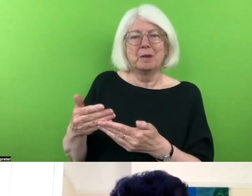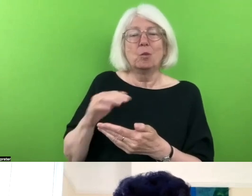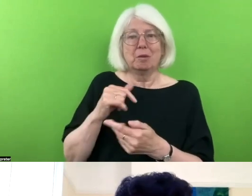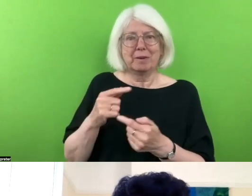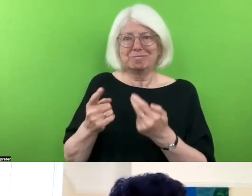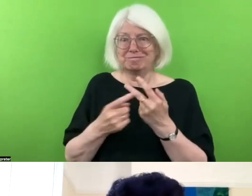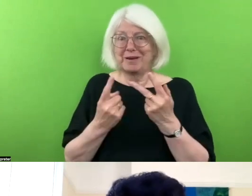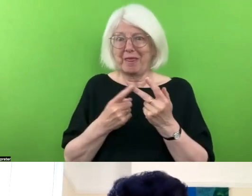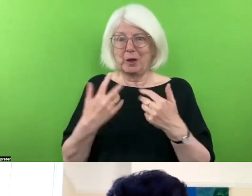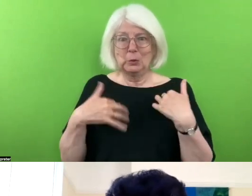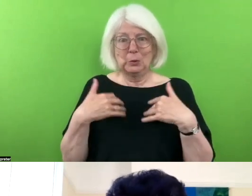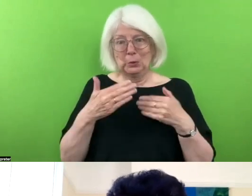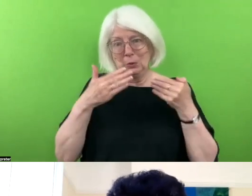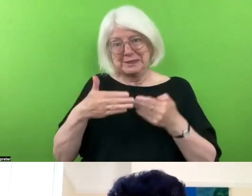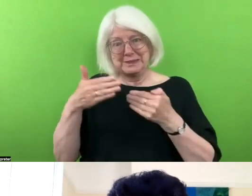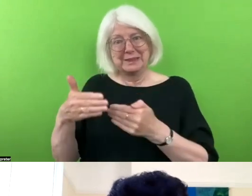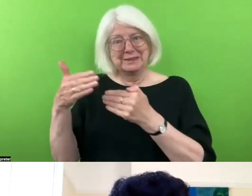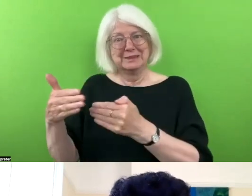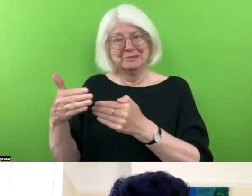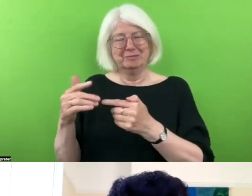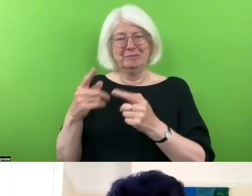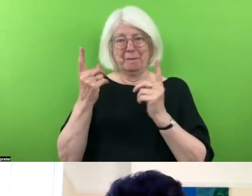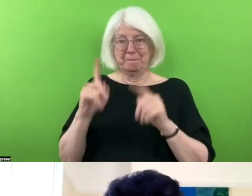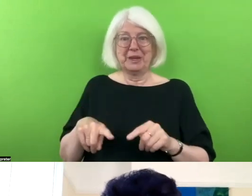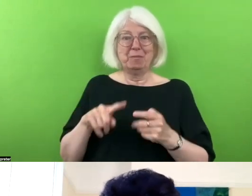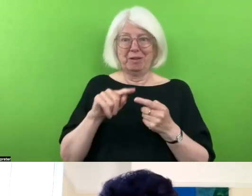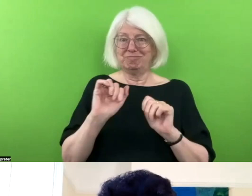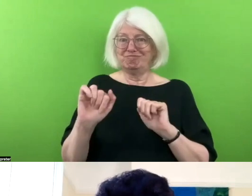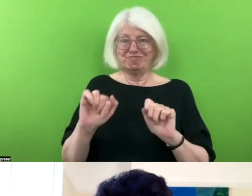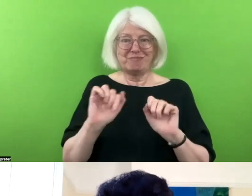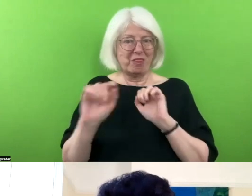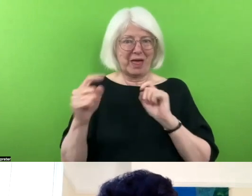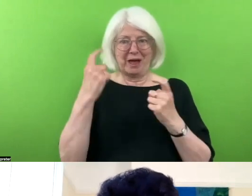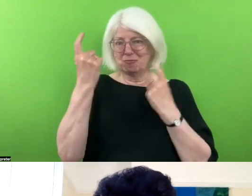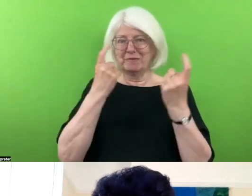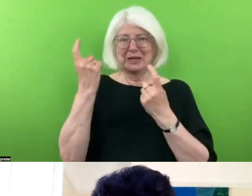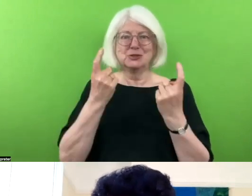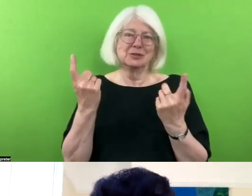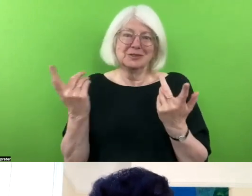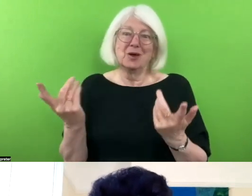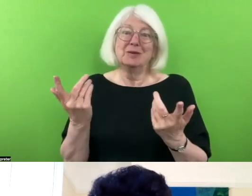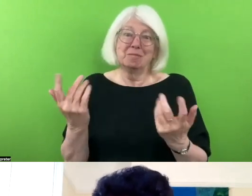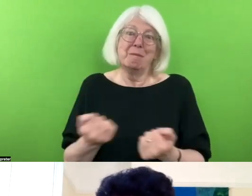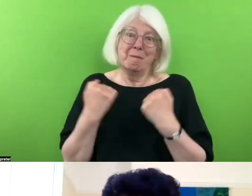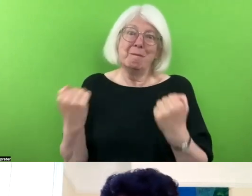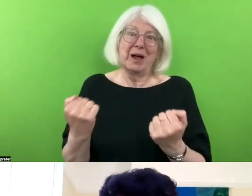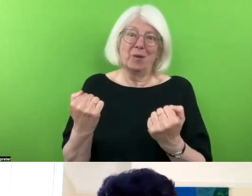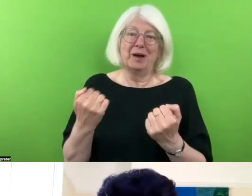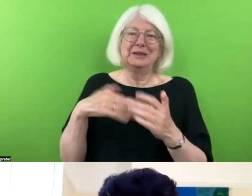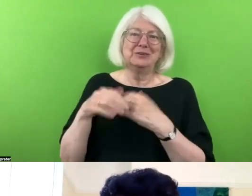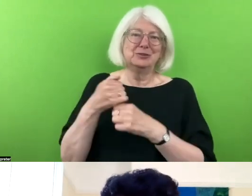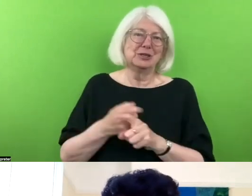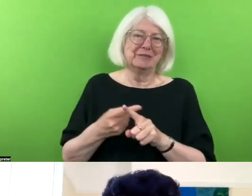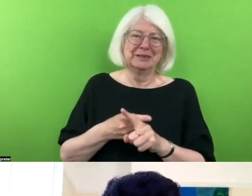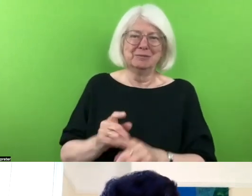of list of people who will be sharing their reflections on power in the Church of